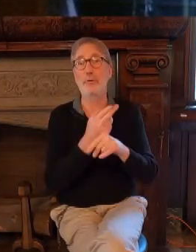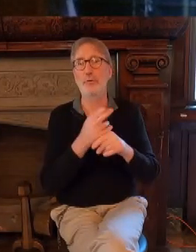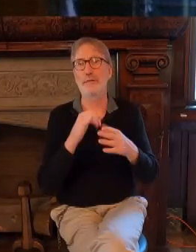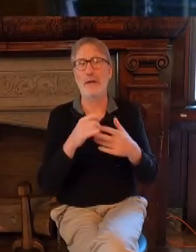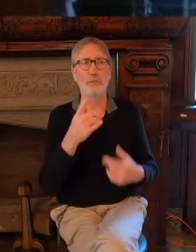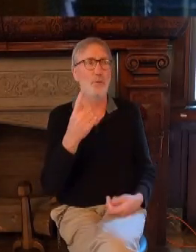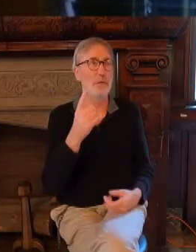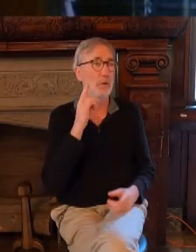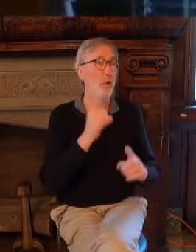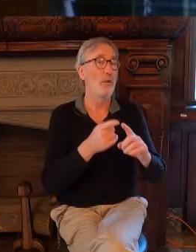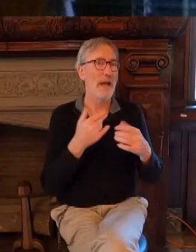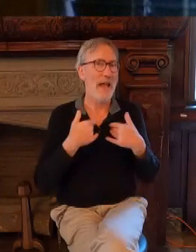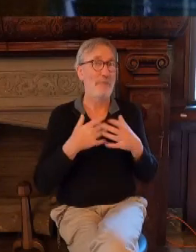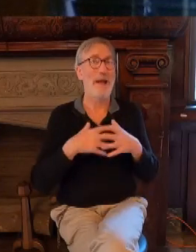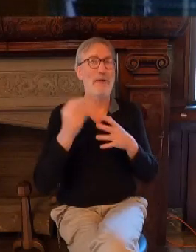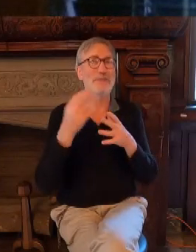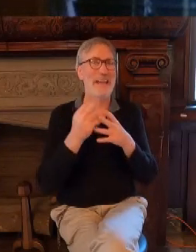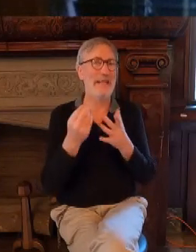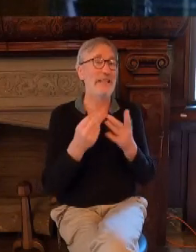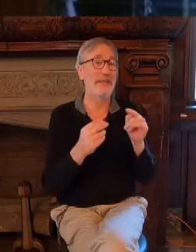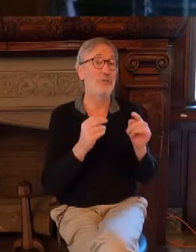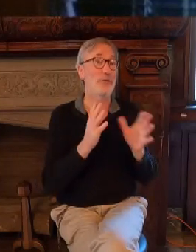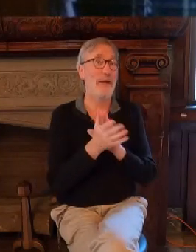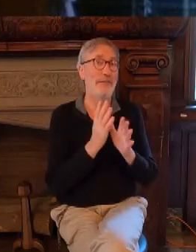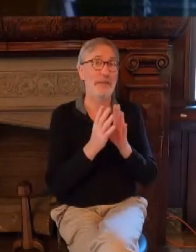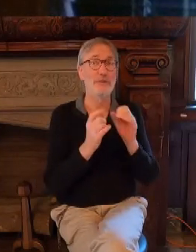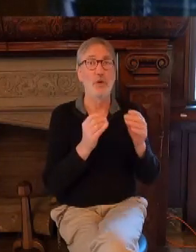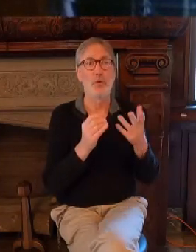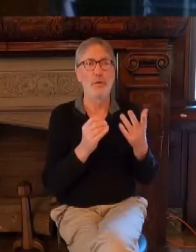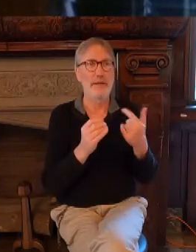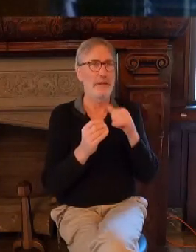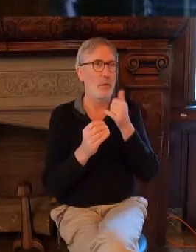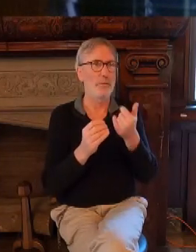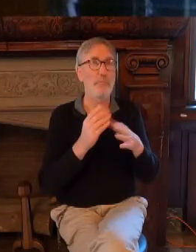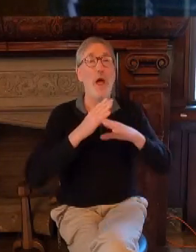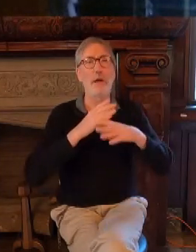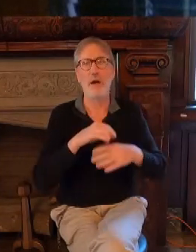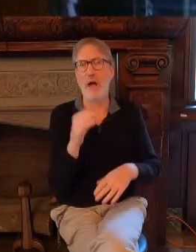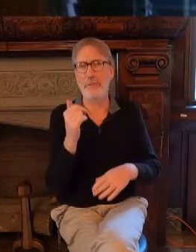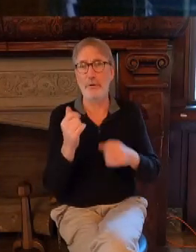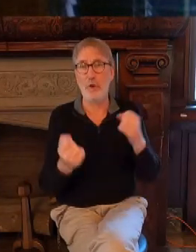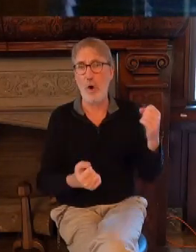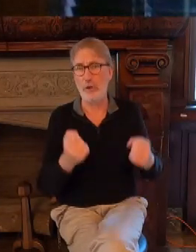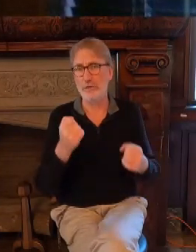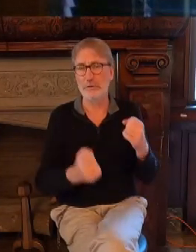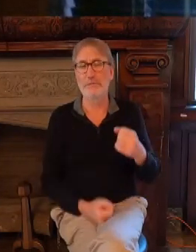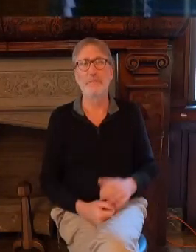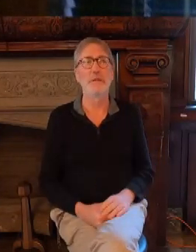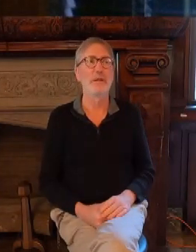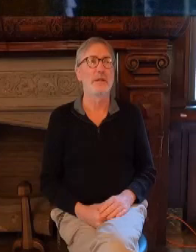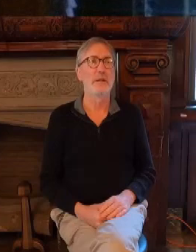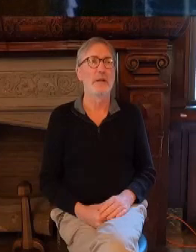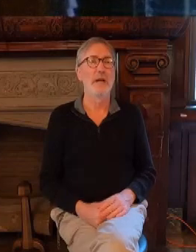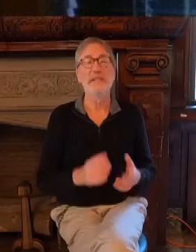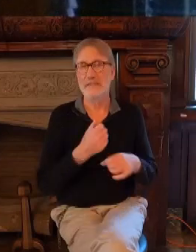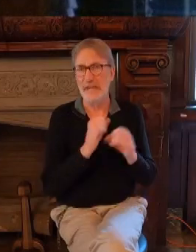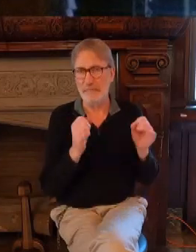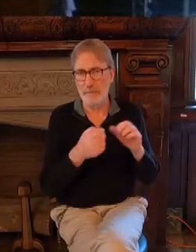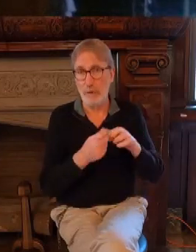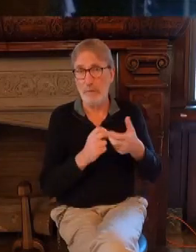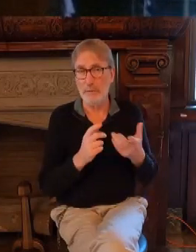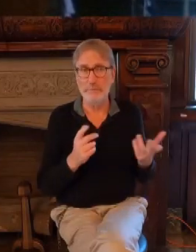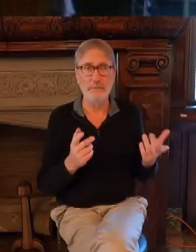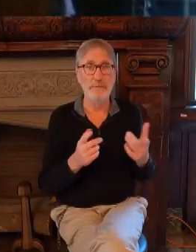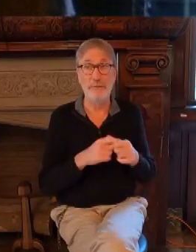goals. One goal is to have them outside of the stream of traffic so they don't impede vehicular movements. It does present a safety concern for